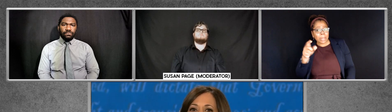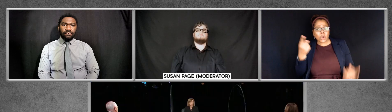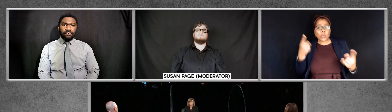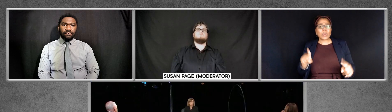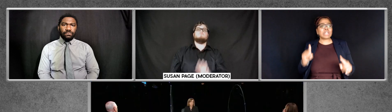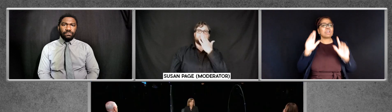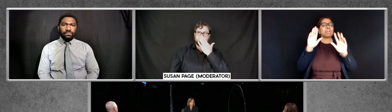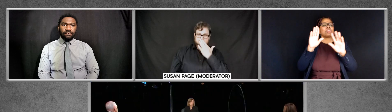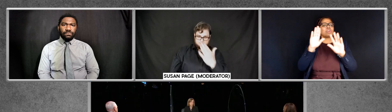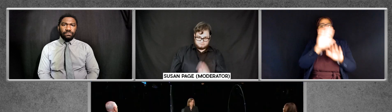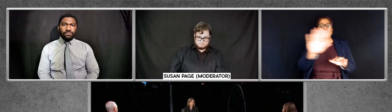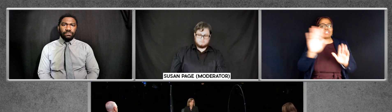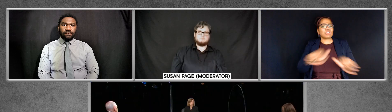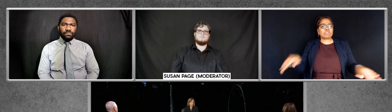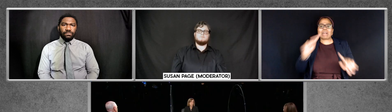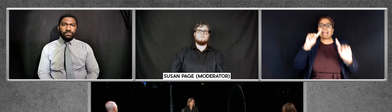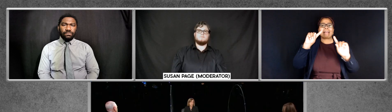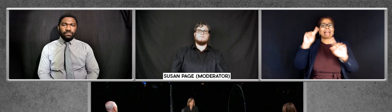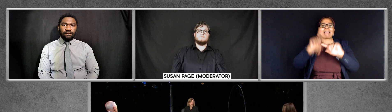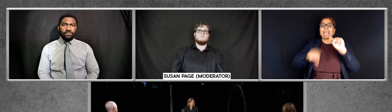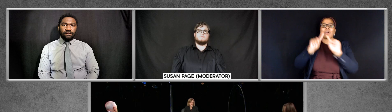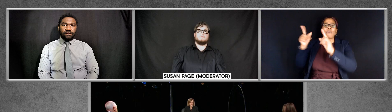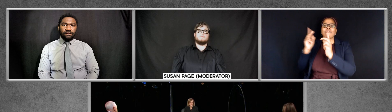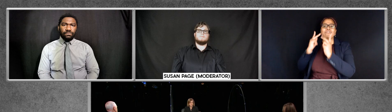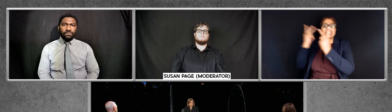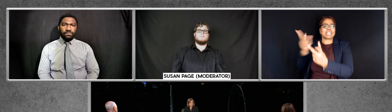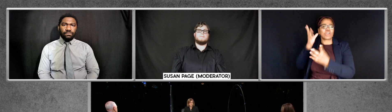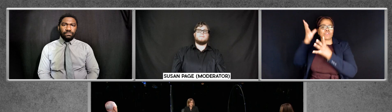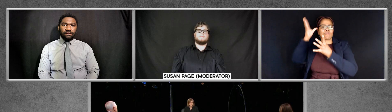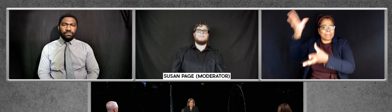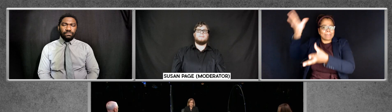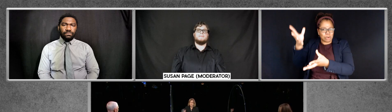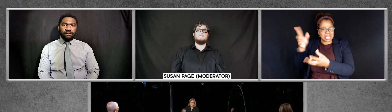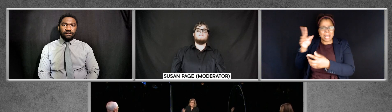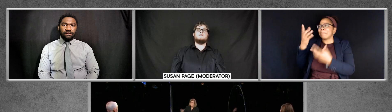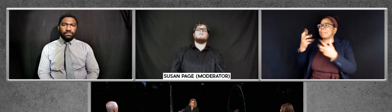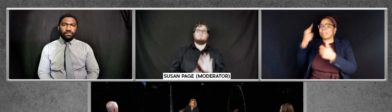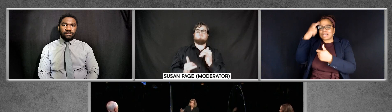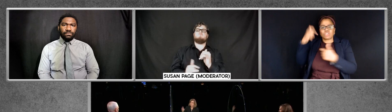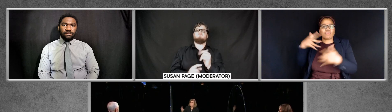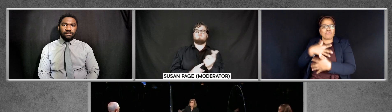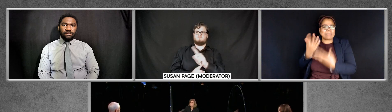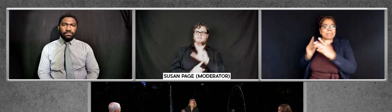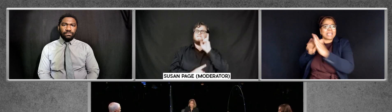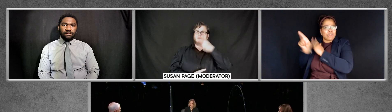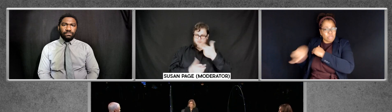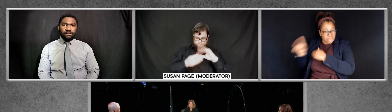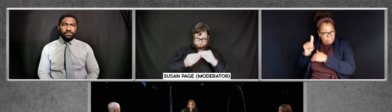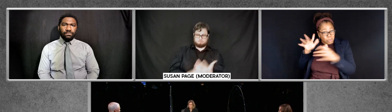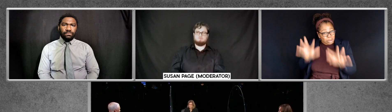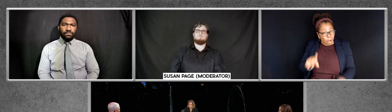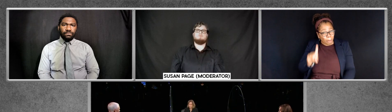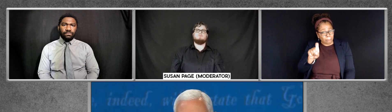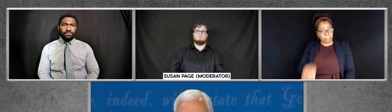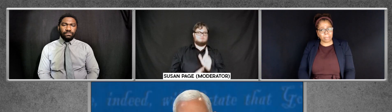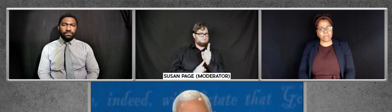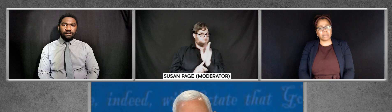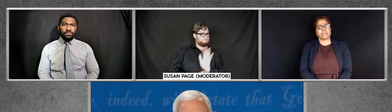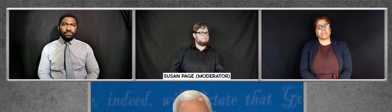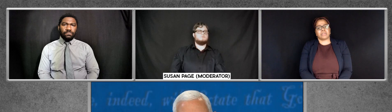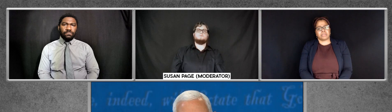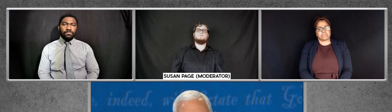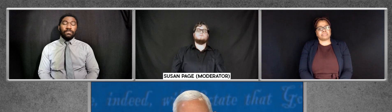your parents because you were afraid they could kill them? Let's give Vice President Pence a chance to respond. Vice President Pence, you have 1 minute to respond. You know, there's not a day gone by